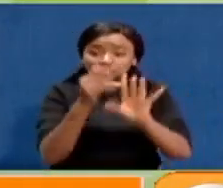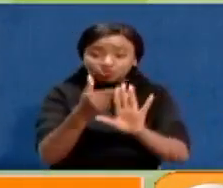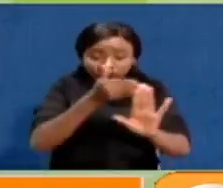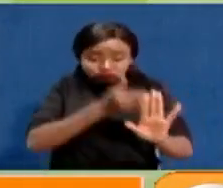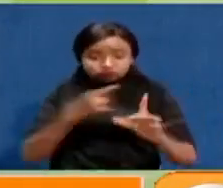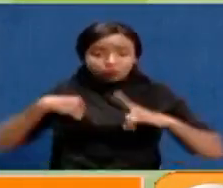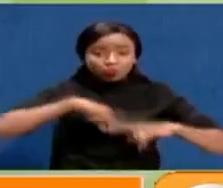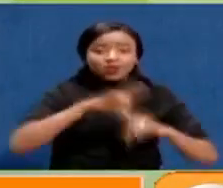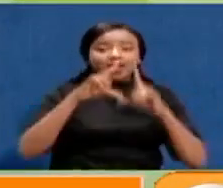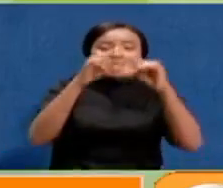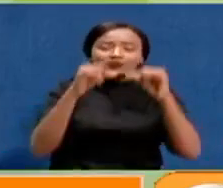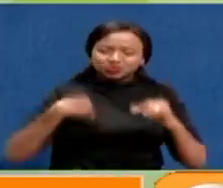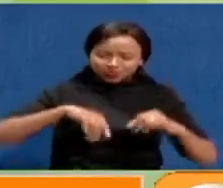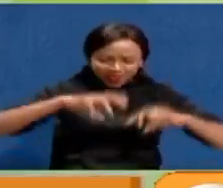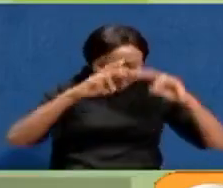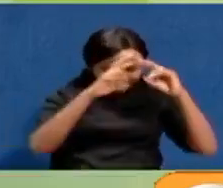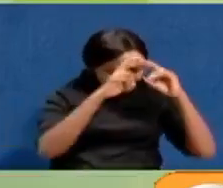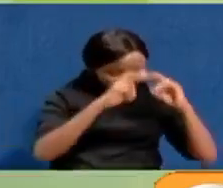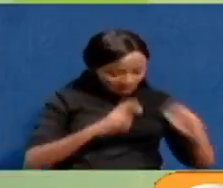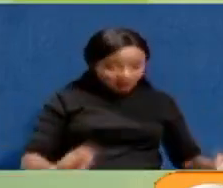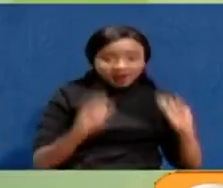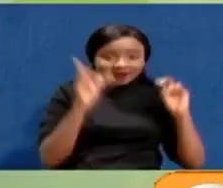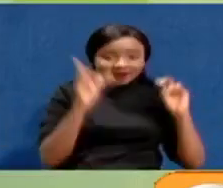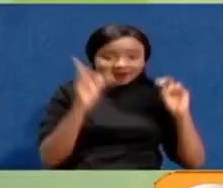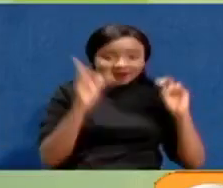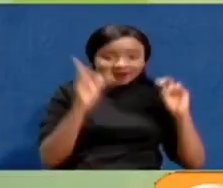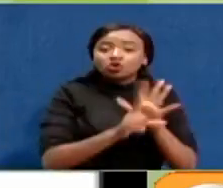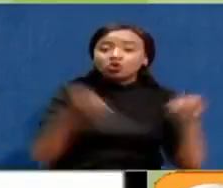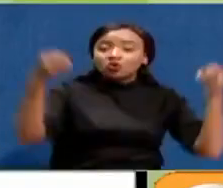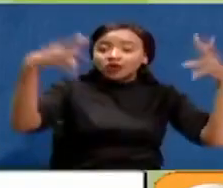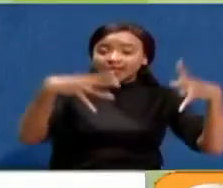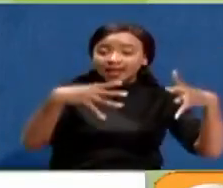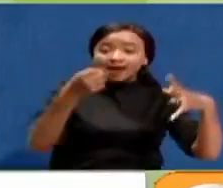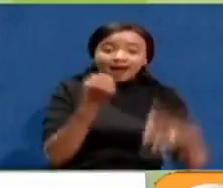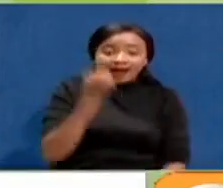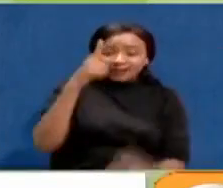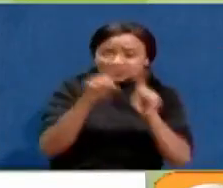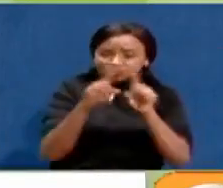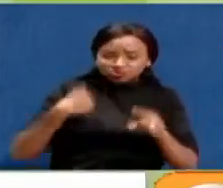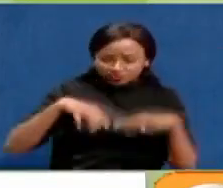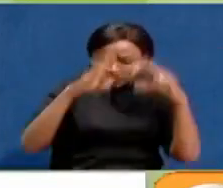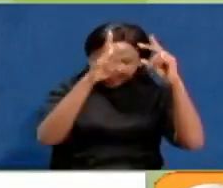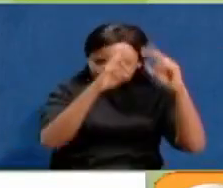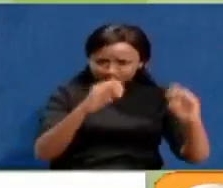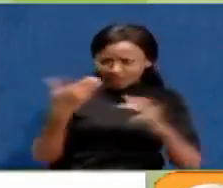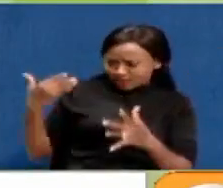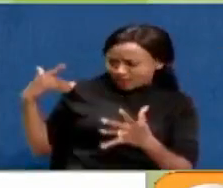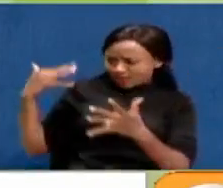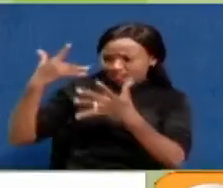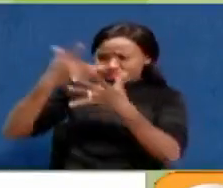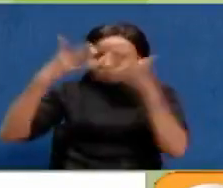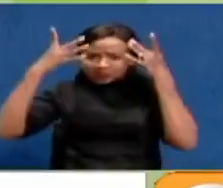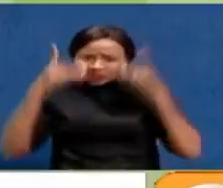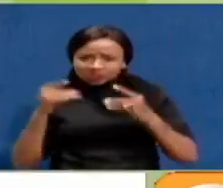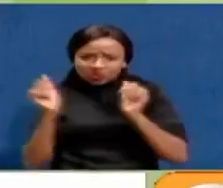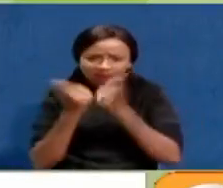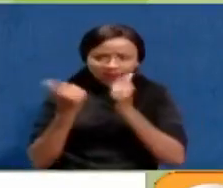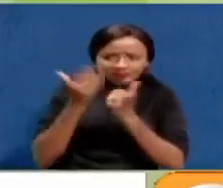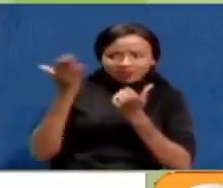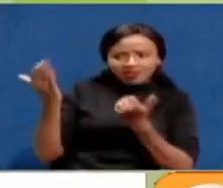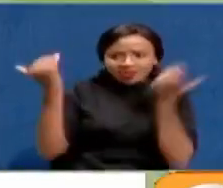committee. We've sat down, we've checked the law, we've checked the past decisions decided by, the courts themselves.